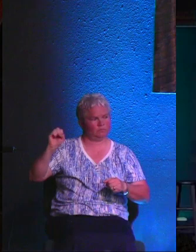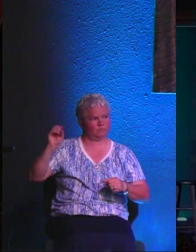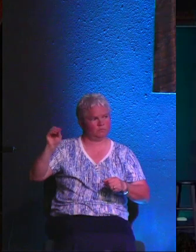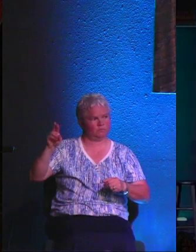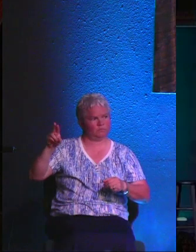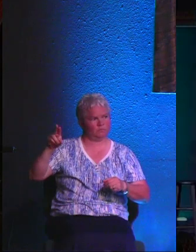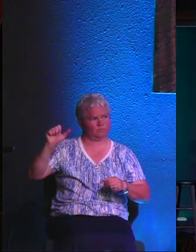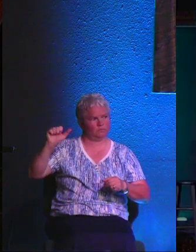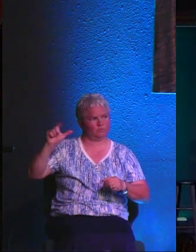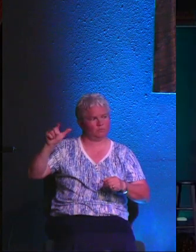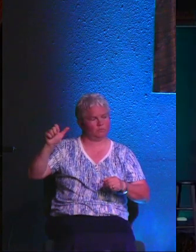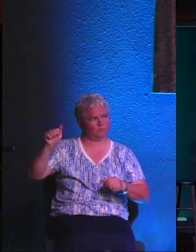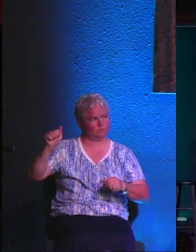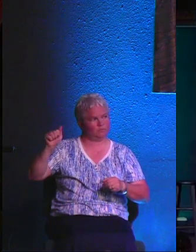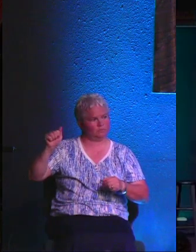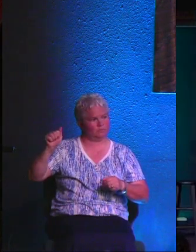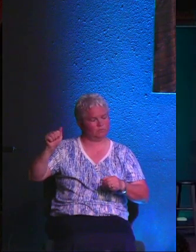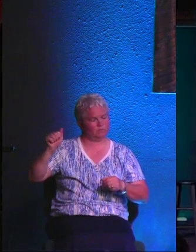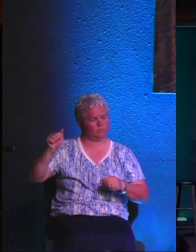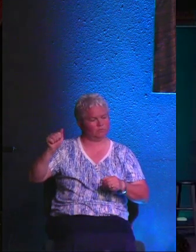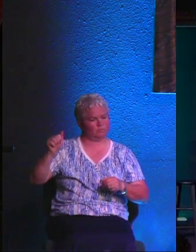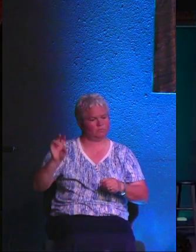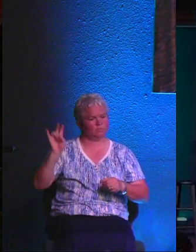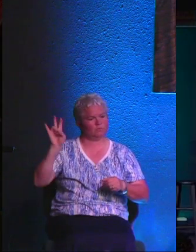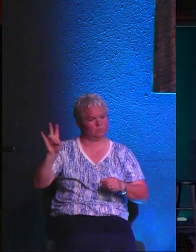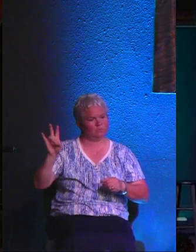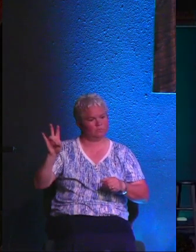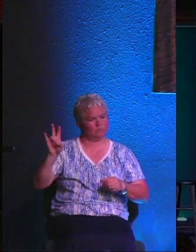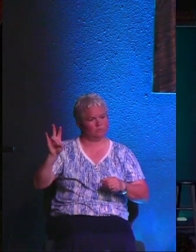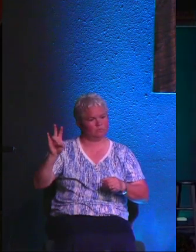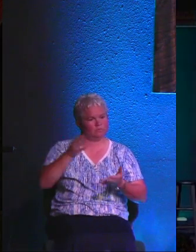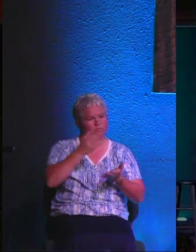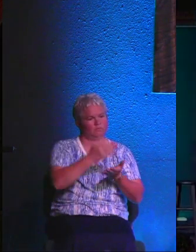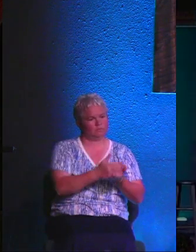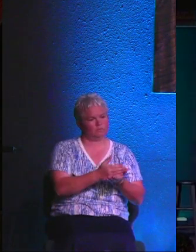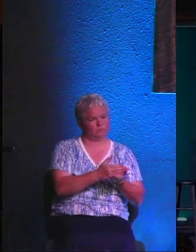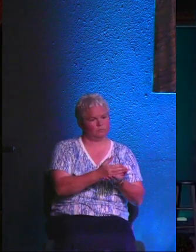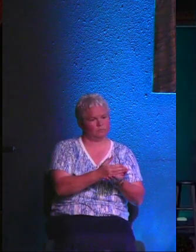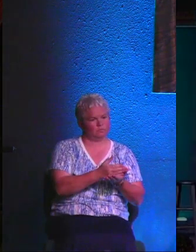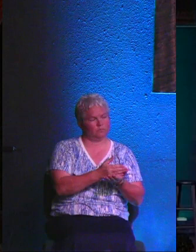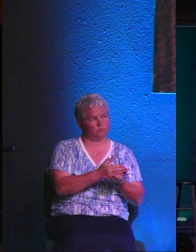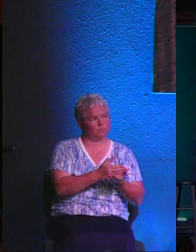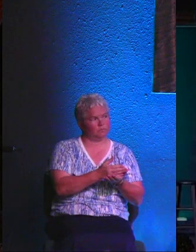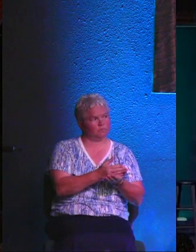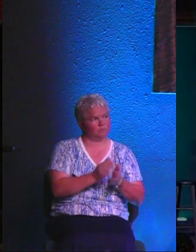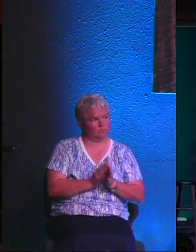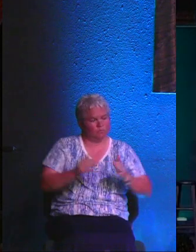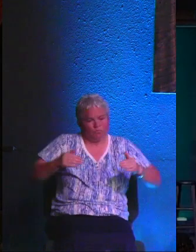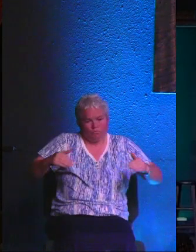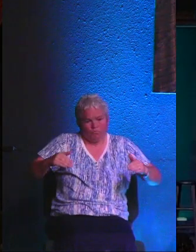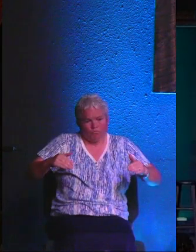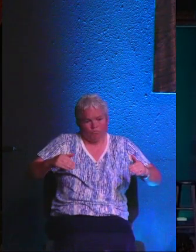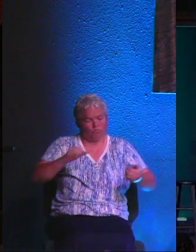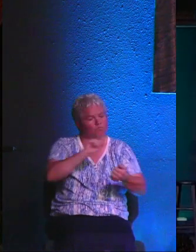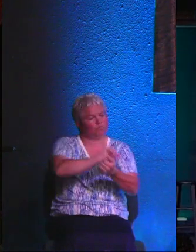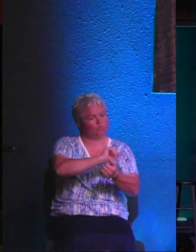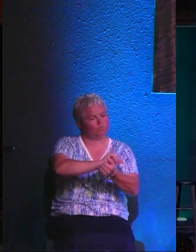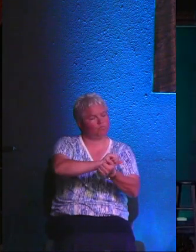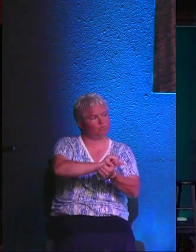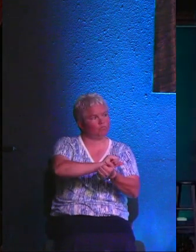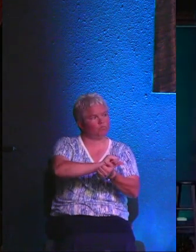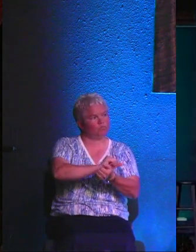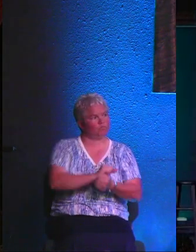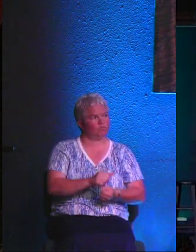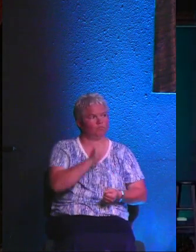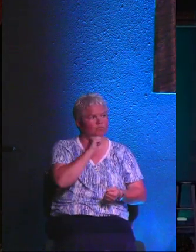other campus, statistically speaking, we're about number 7 on the stop to road to recovery. It's a big undertaking. We are